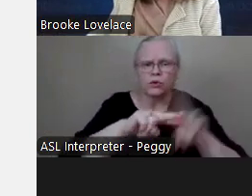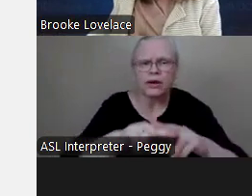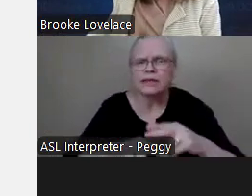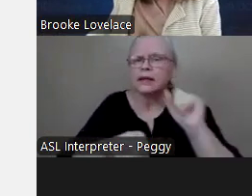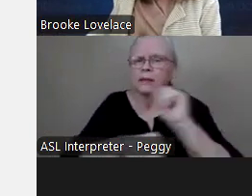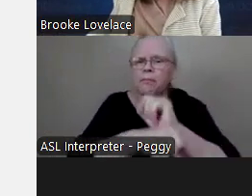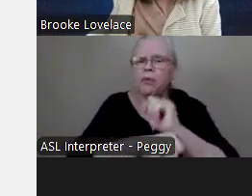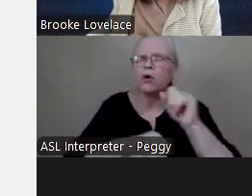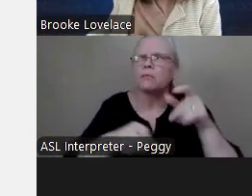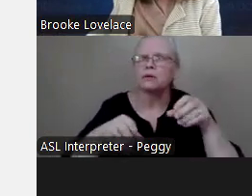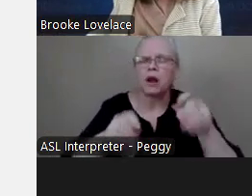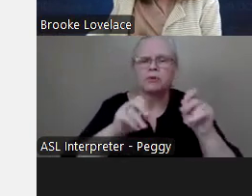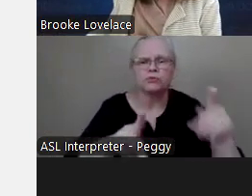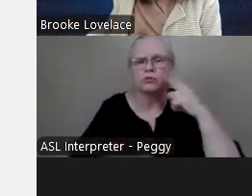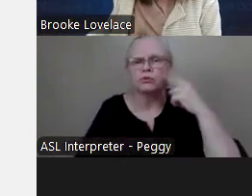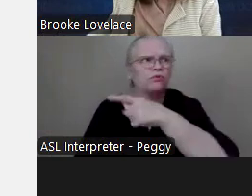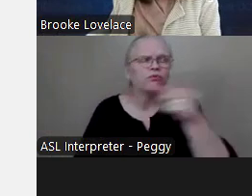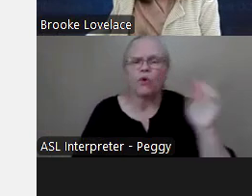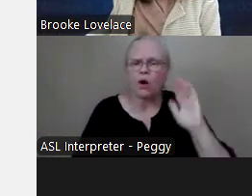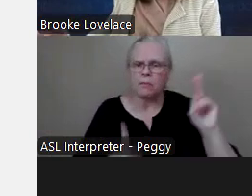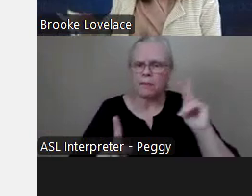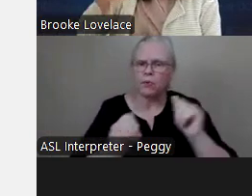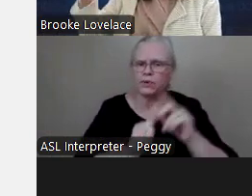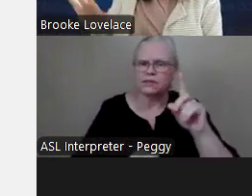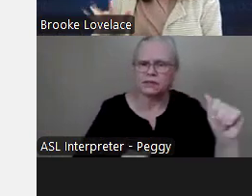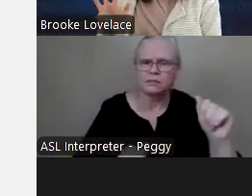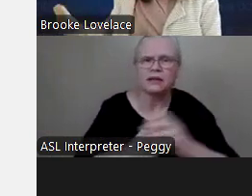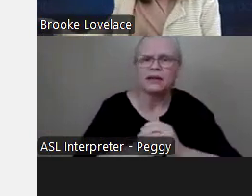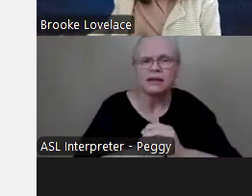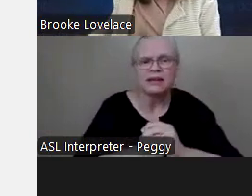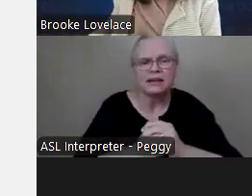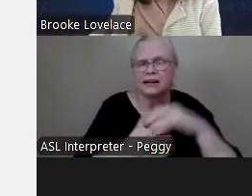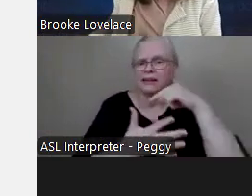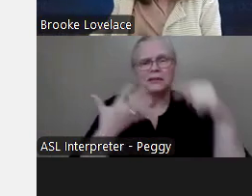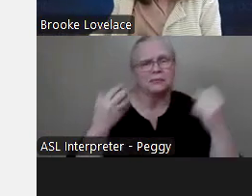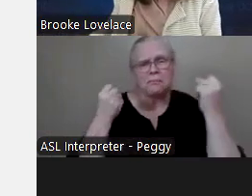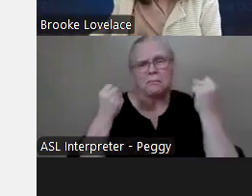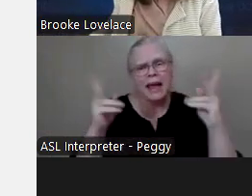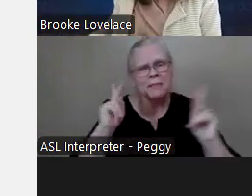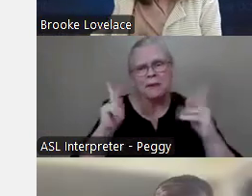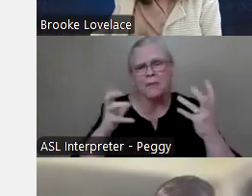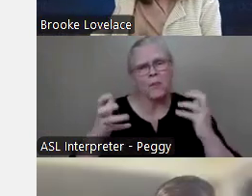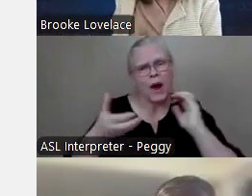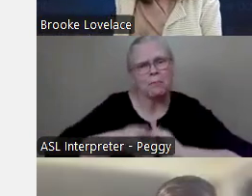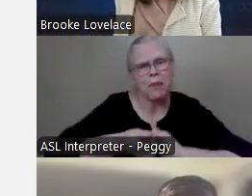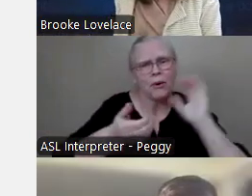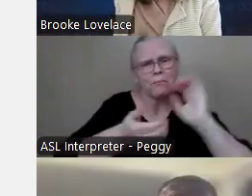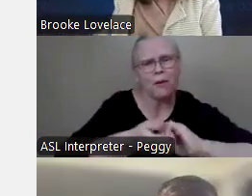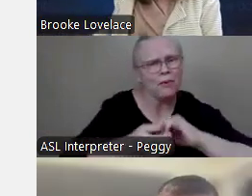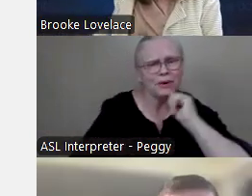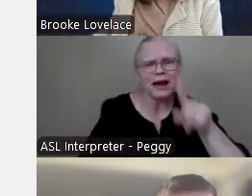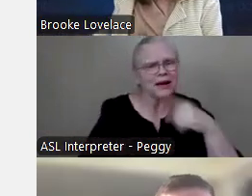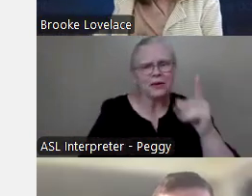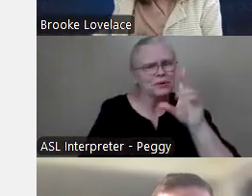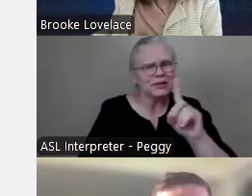wanted to work on, was employment options. As you can see, that there's a lot of folks that we want to partner with to accomplish all this. It's not just the DD